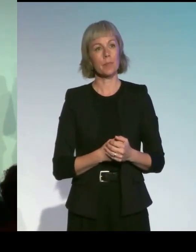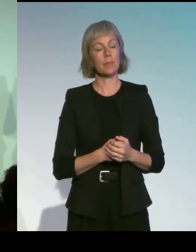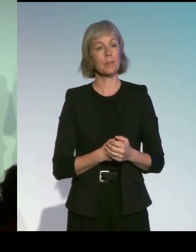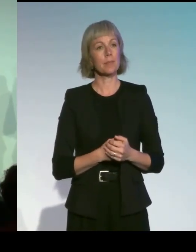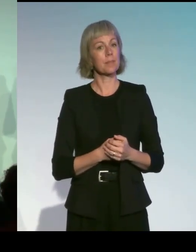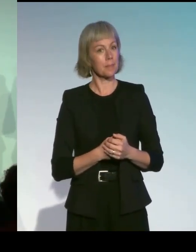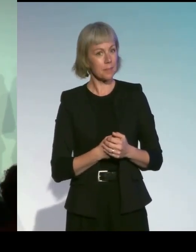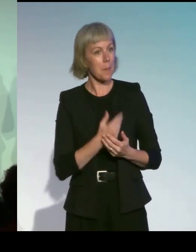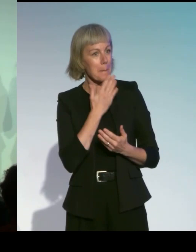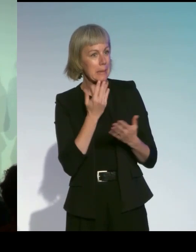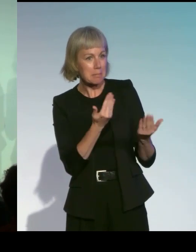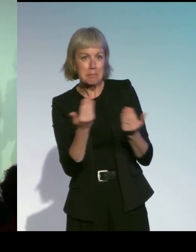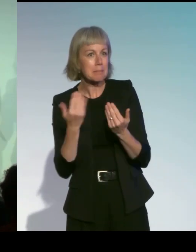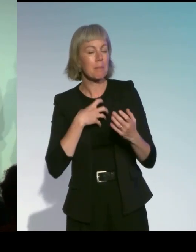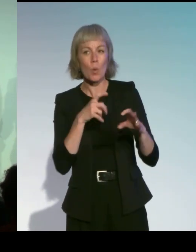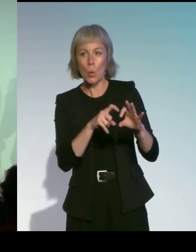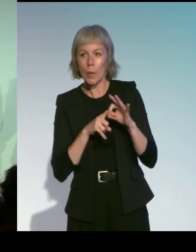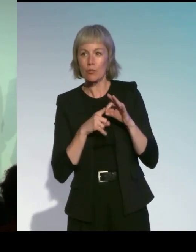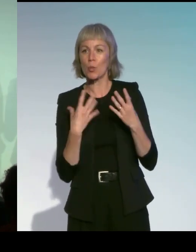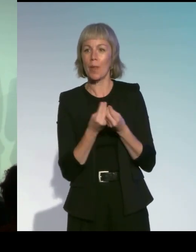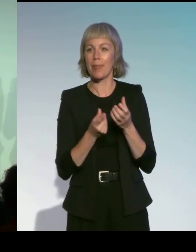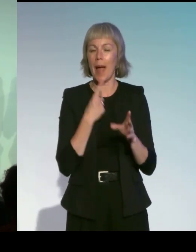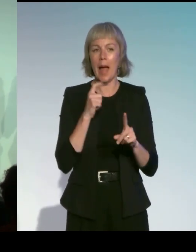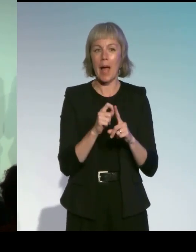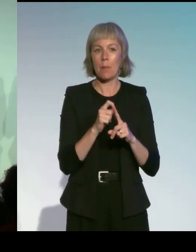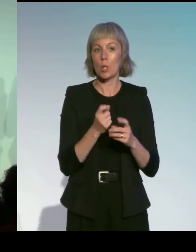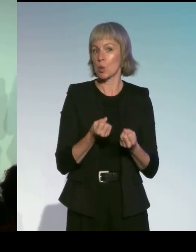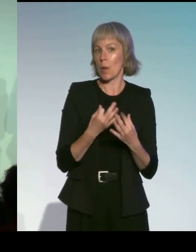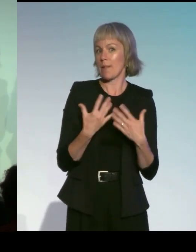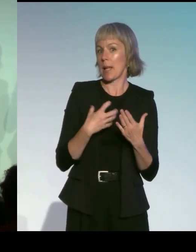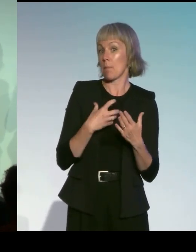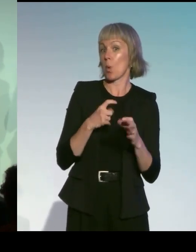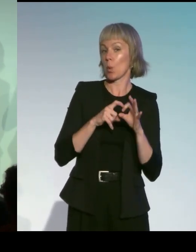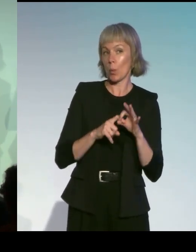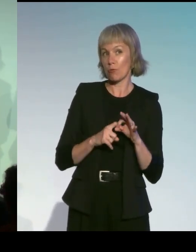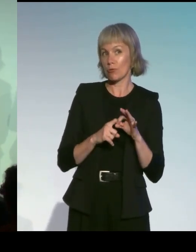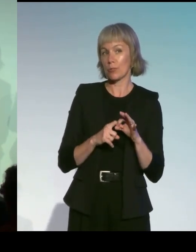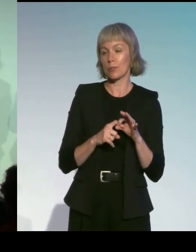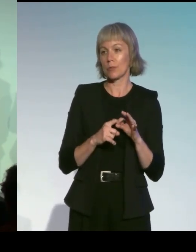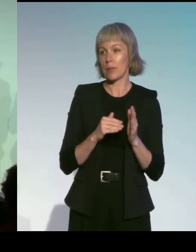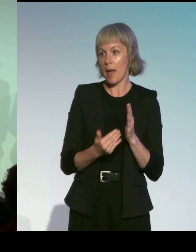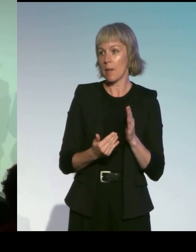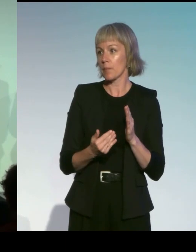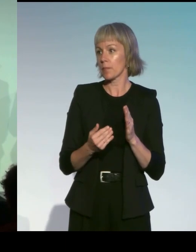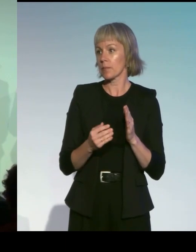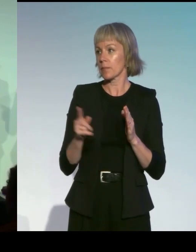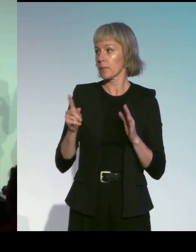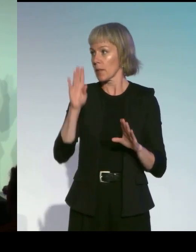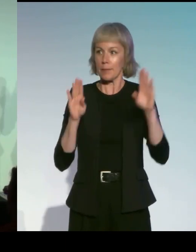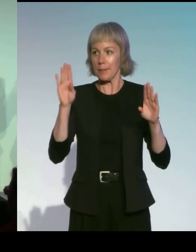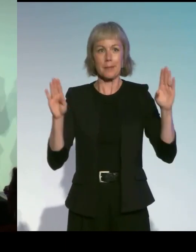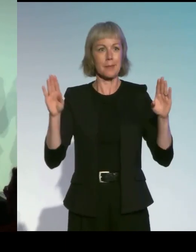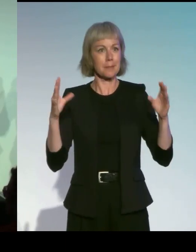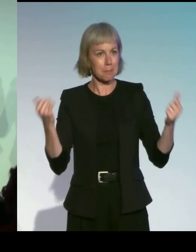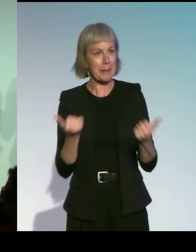Well, feel free to keep asking questions through the app. We don't have any more for now, but I was wondering. Oh,